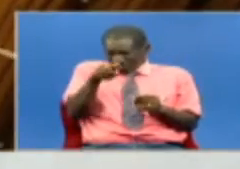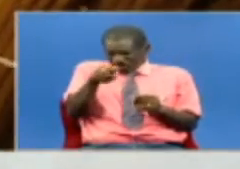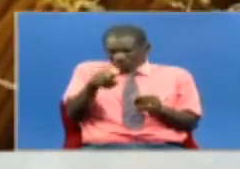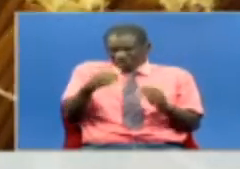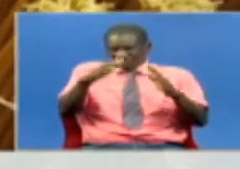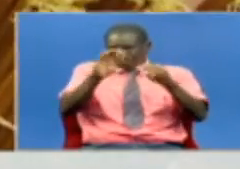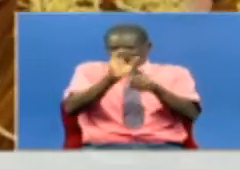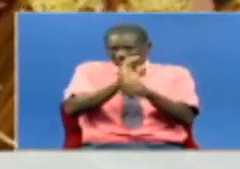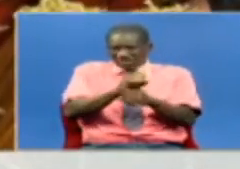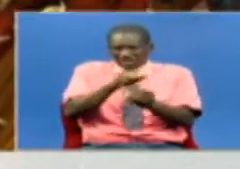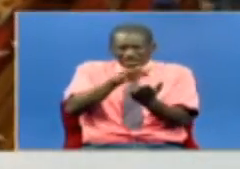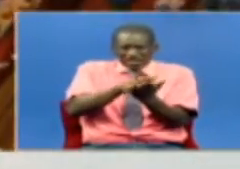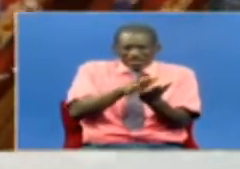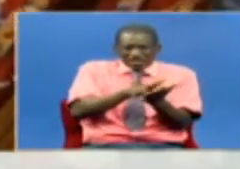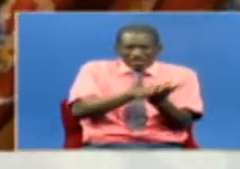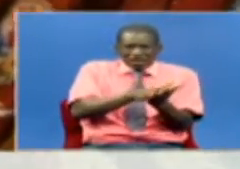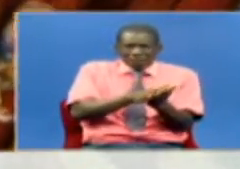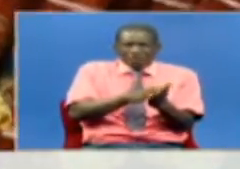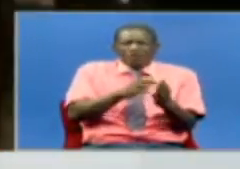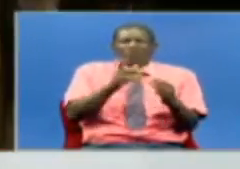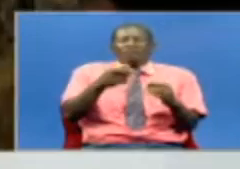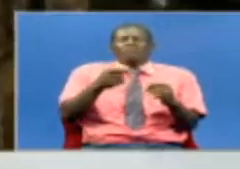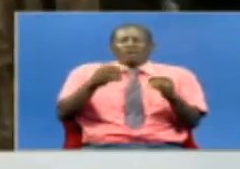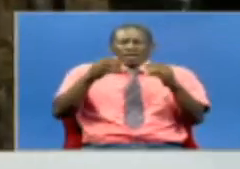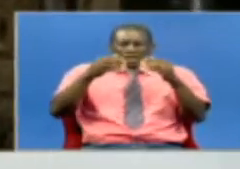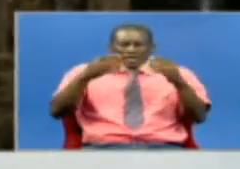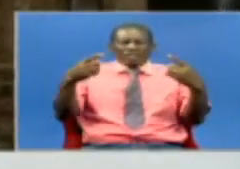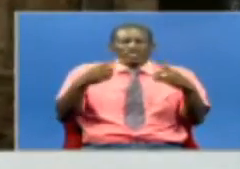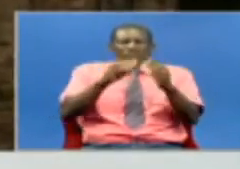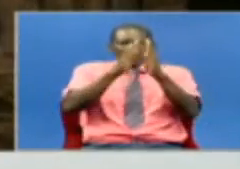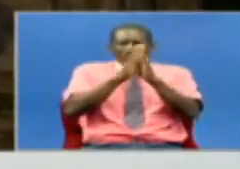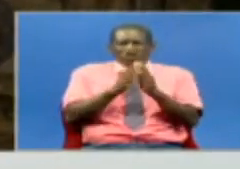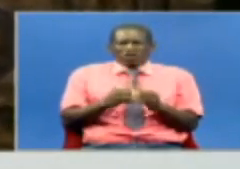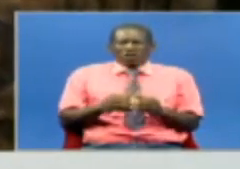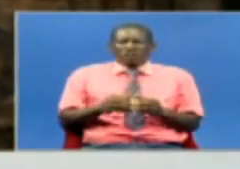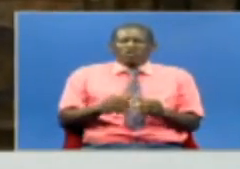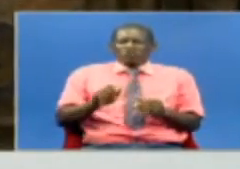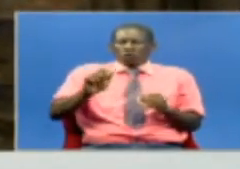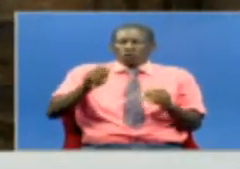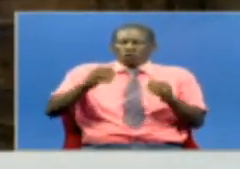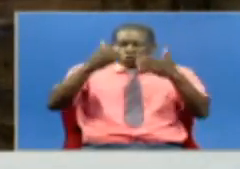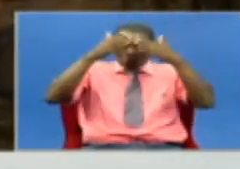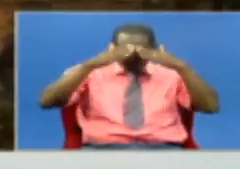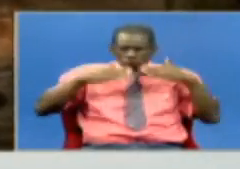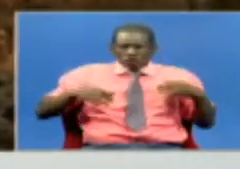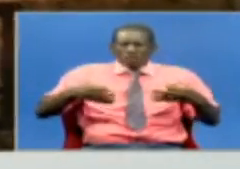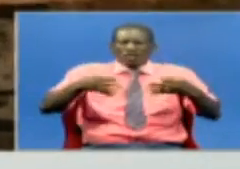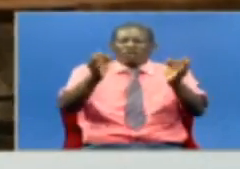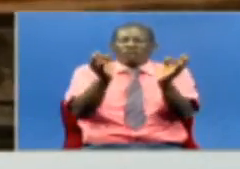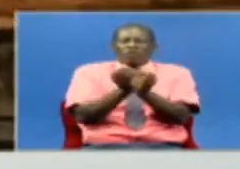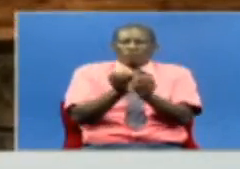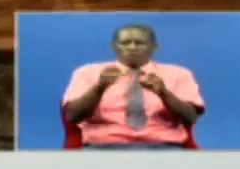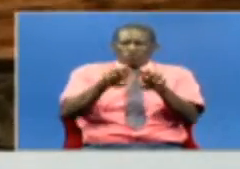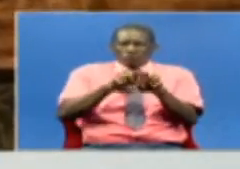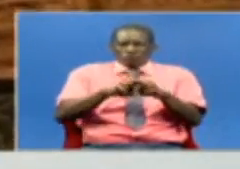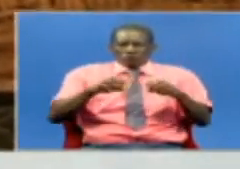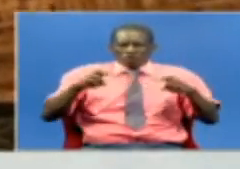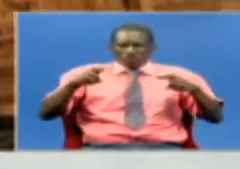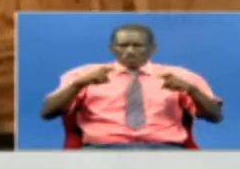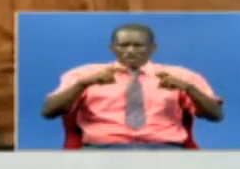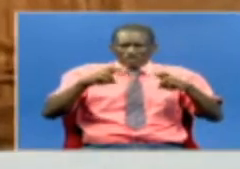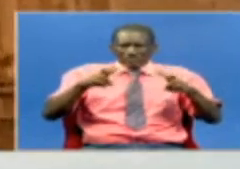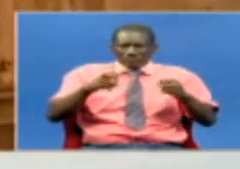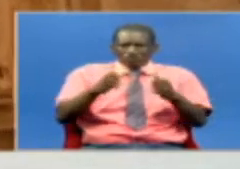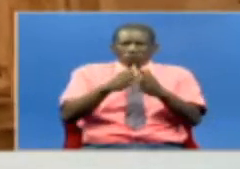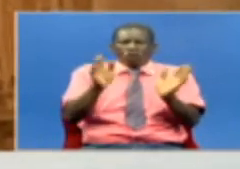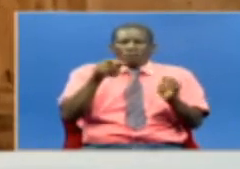someone else from a different religion. So two families, Muslim families, are still in charge for opening early